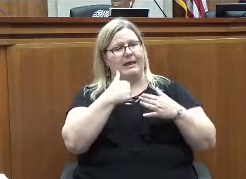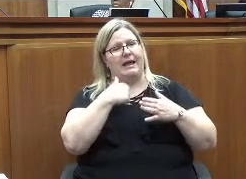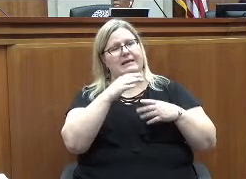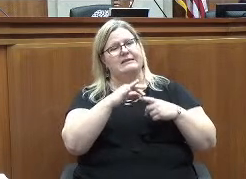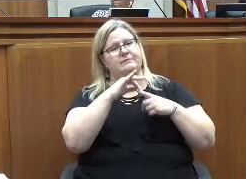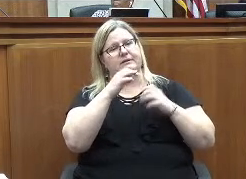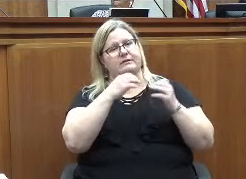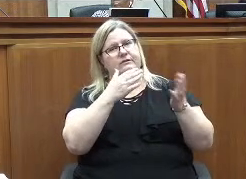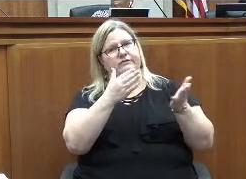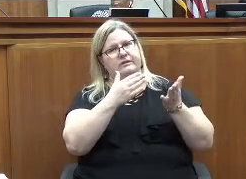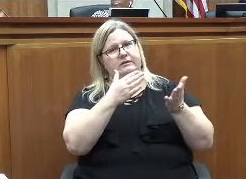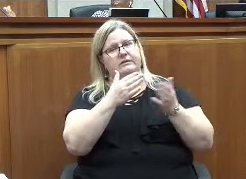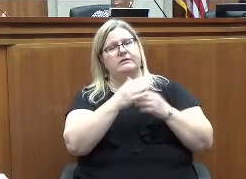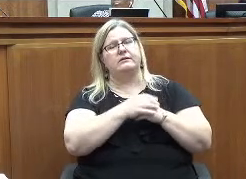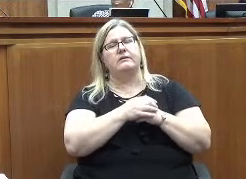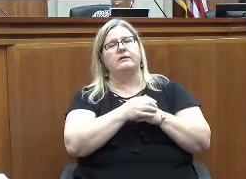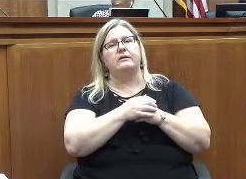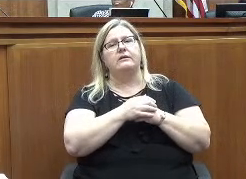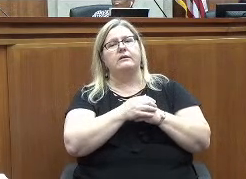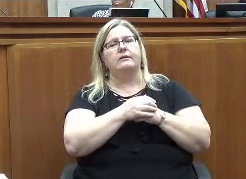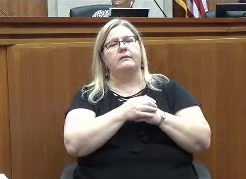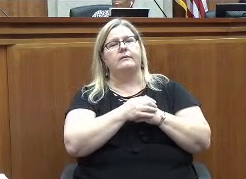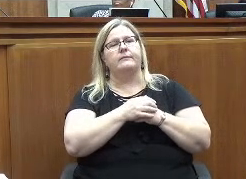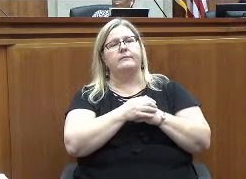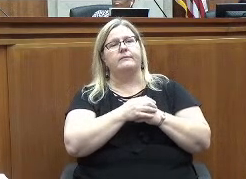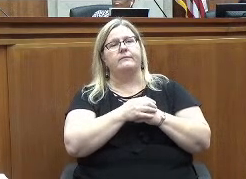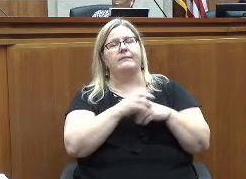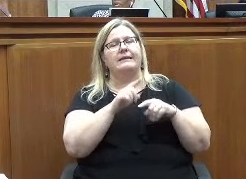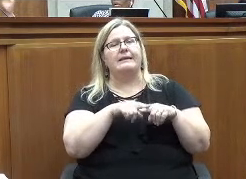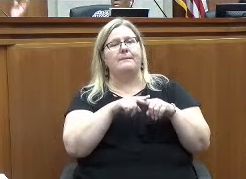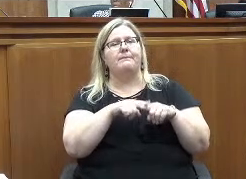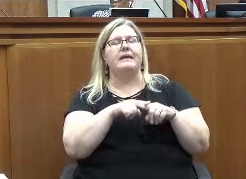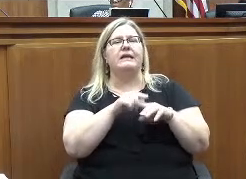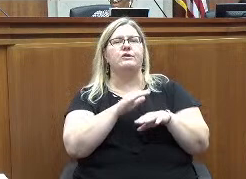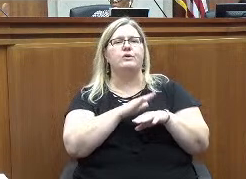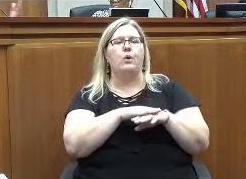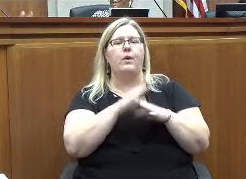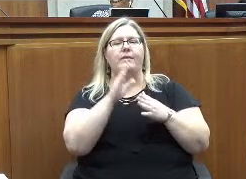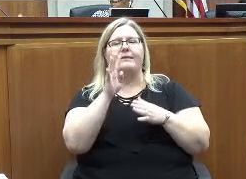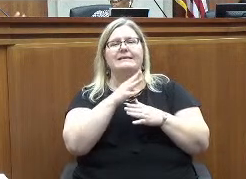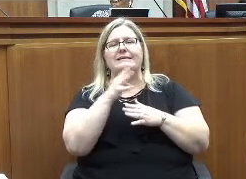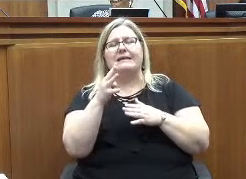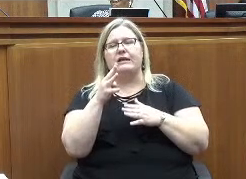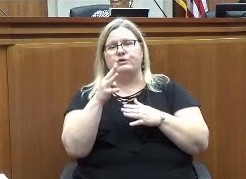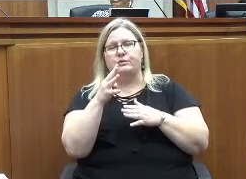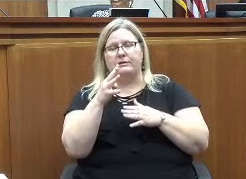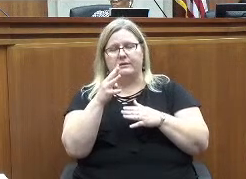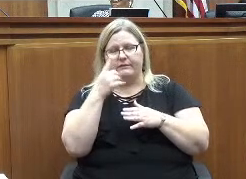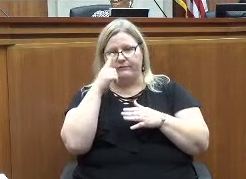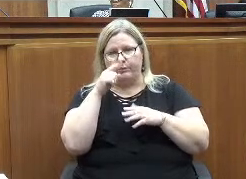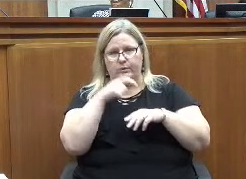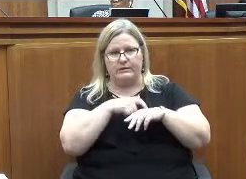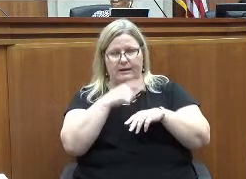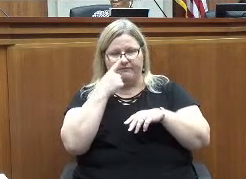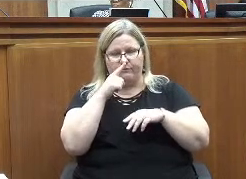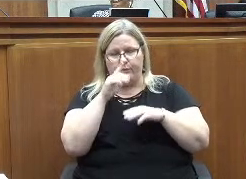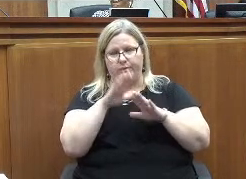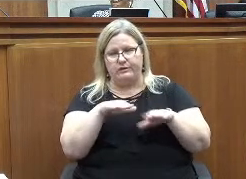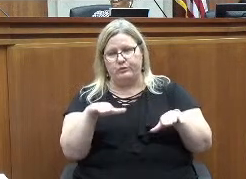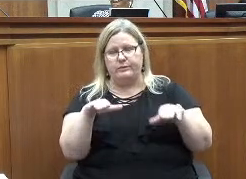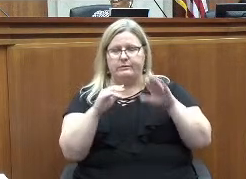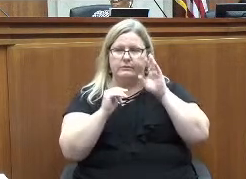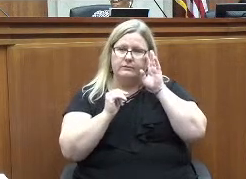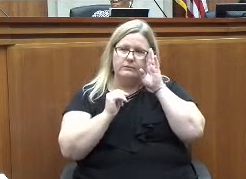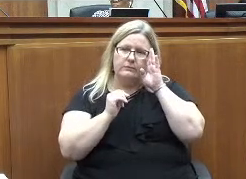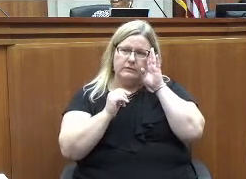SPED services. It just depends on the scheduling period of time for these children. So I just